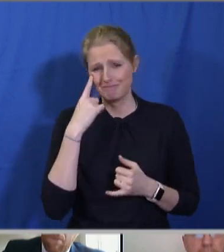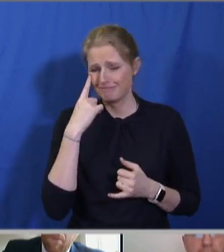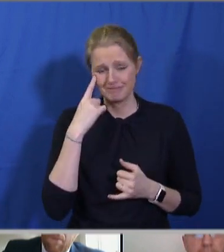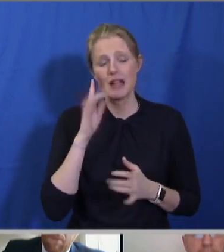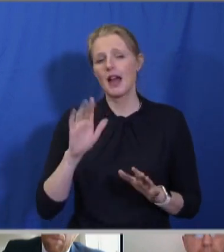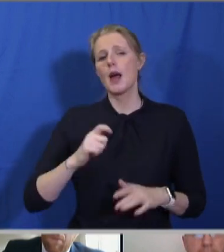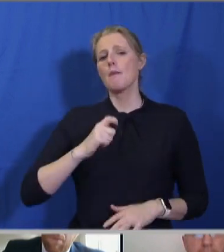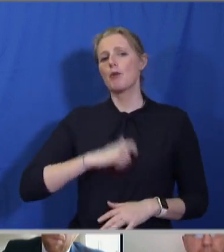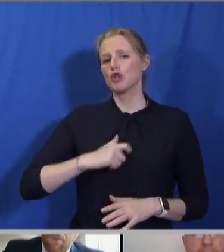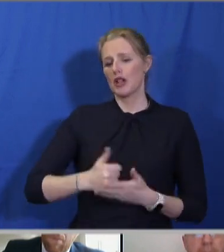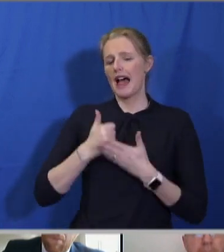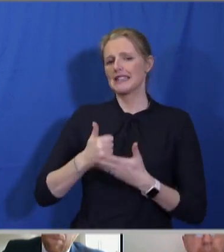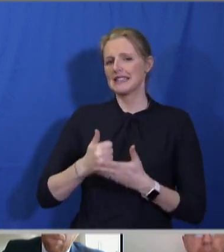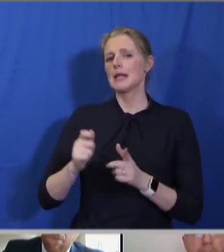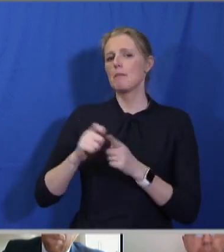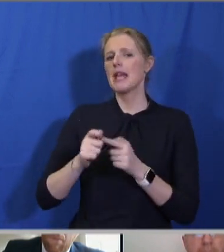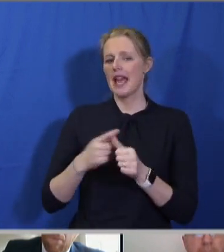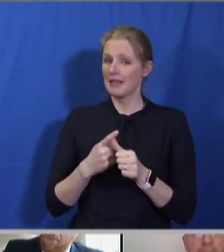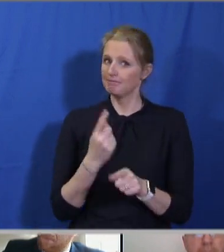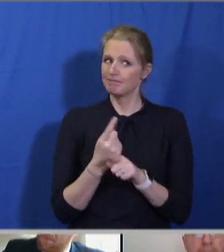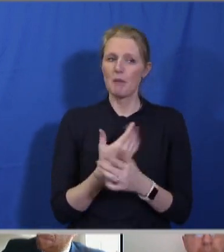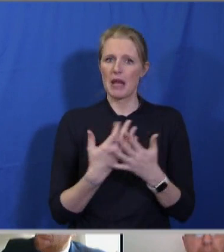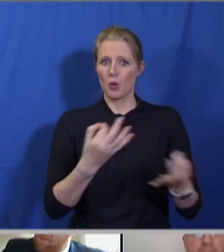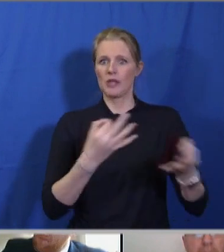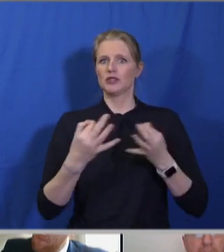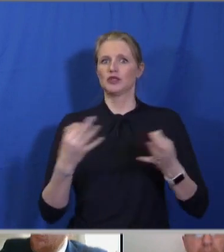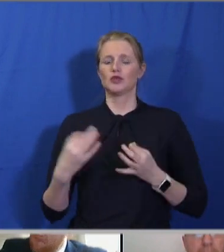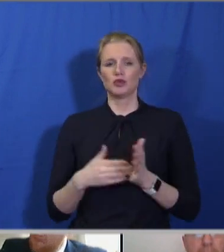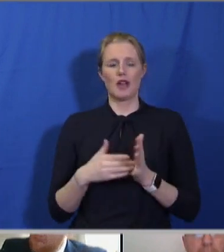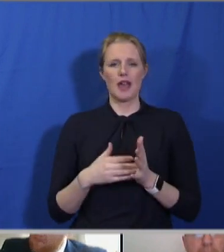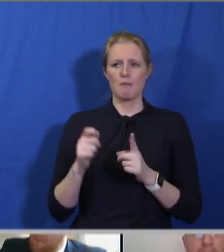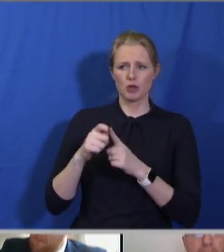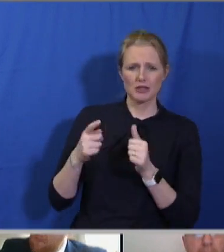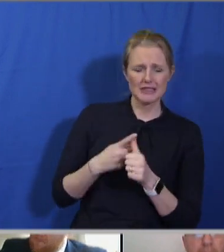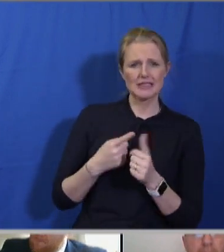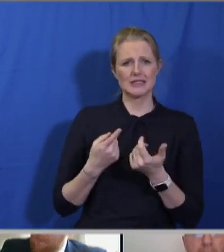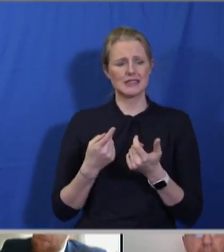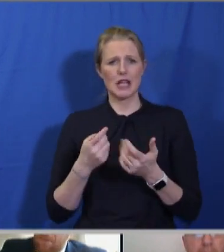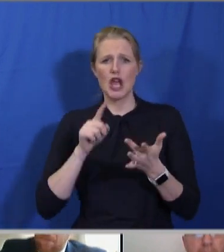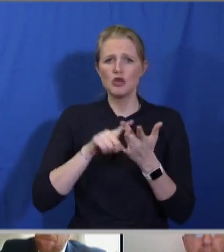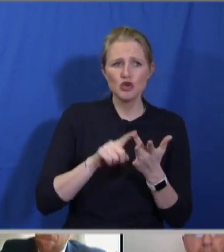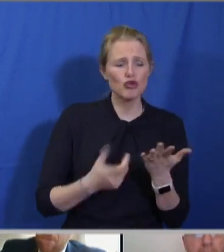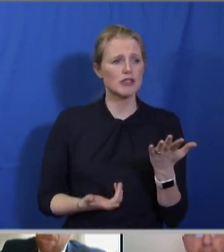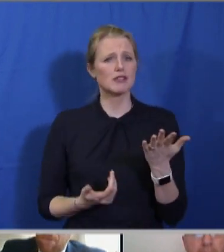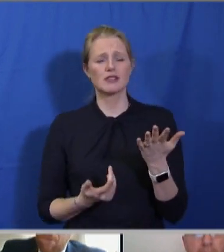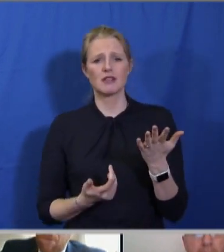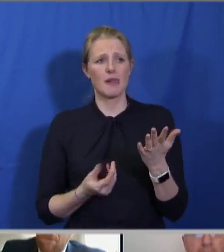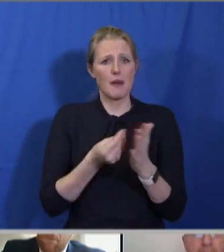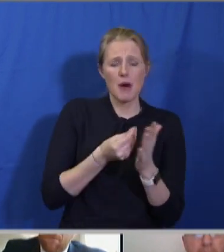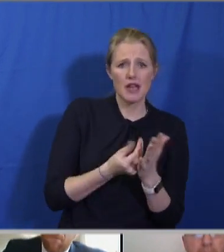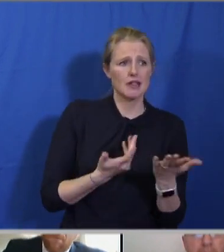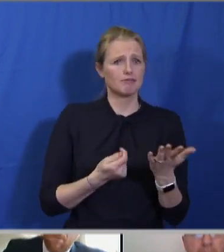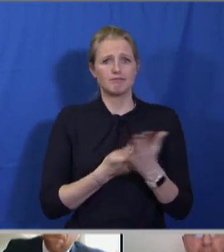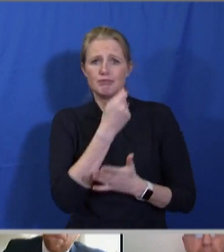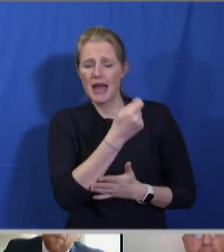I do take on board there's been a number of questions raised today in terms of personal assistance, in terms of insurance, and in terms of the actual